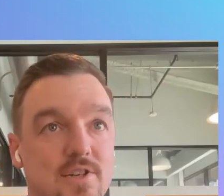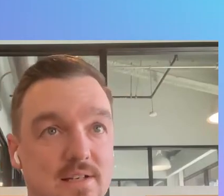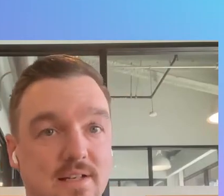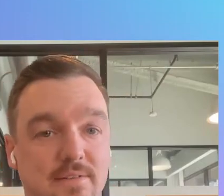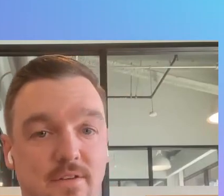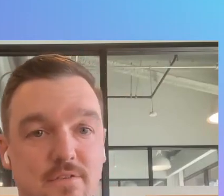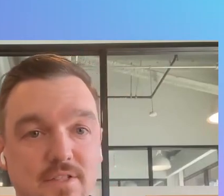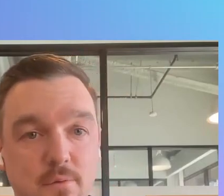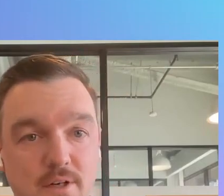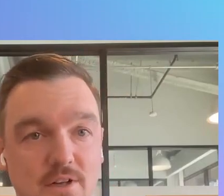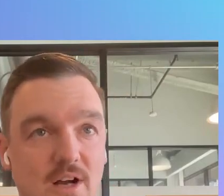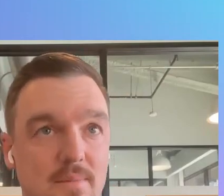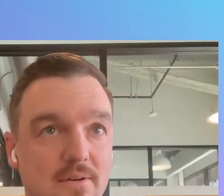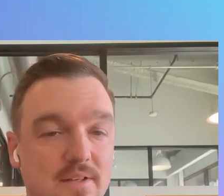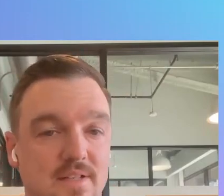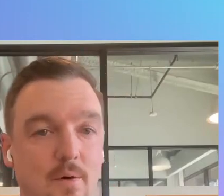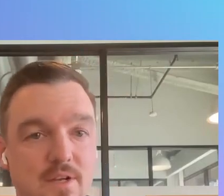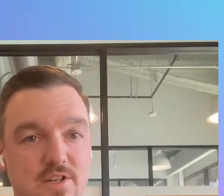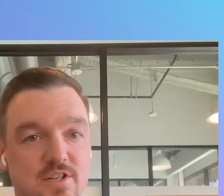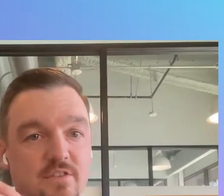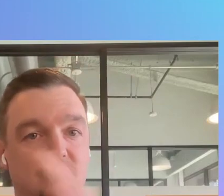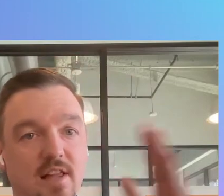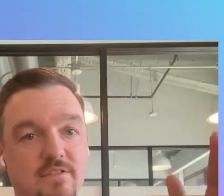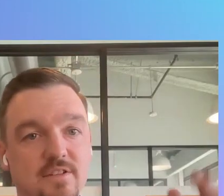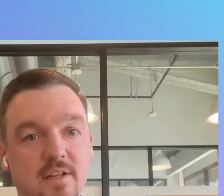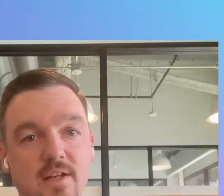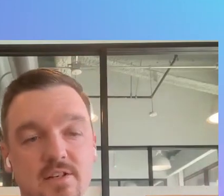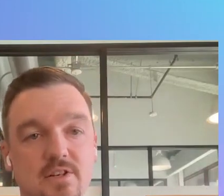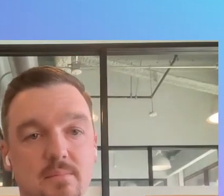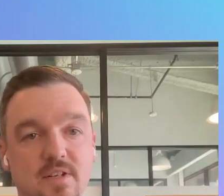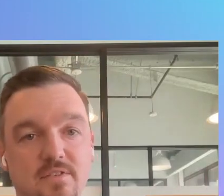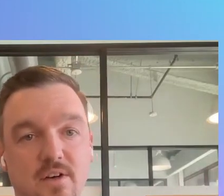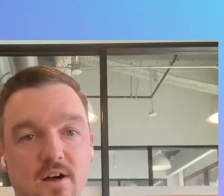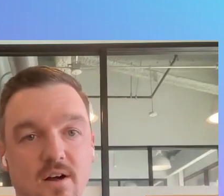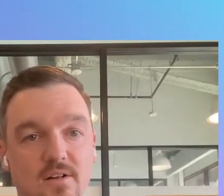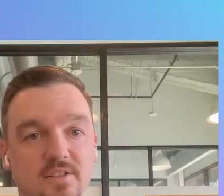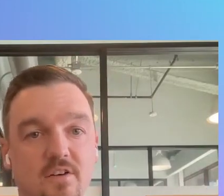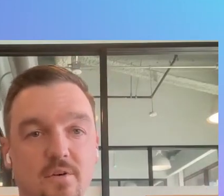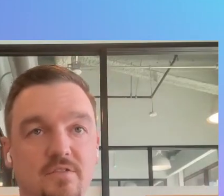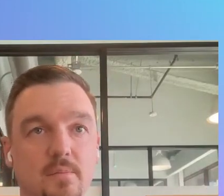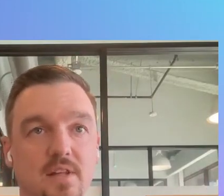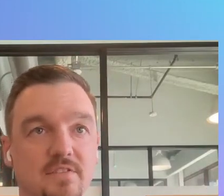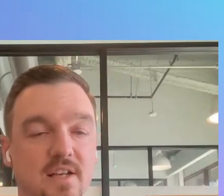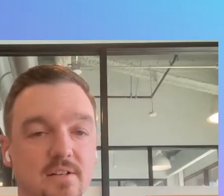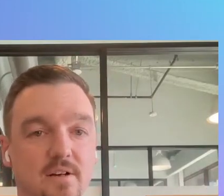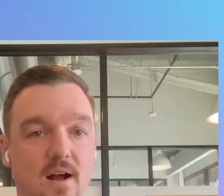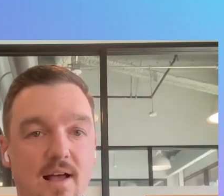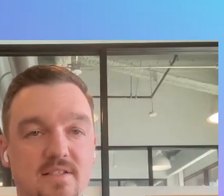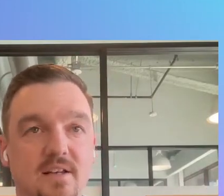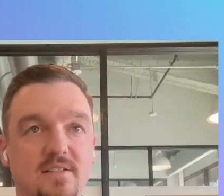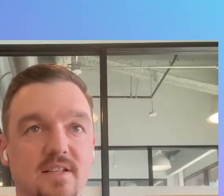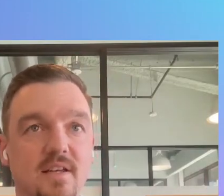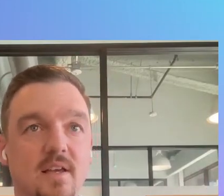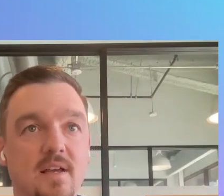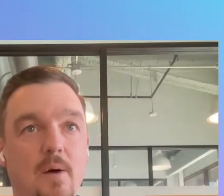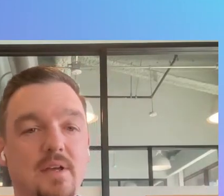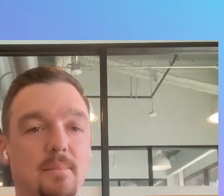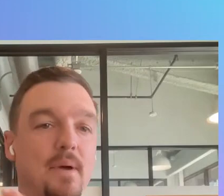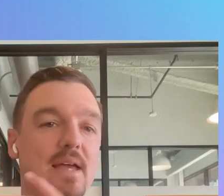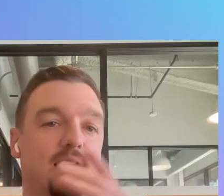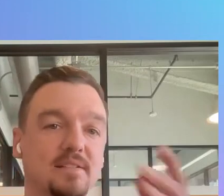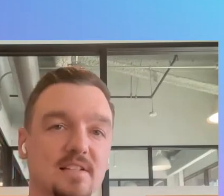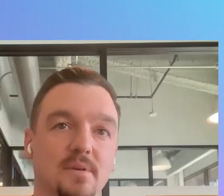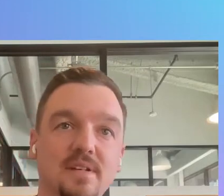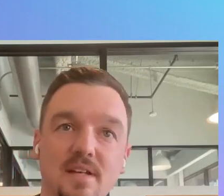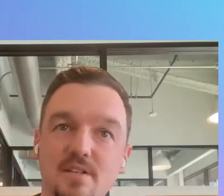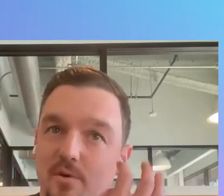little agenda. The first thing we're going to talk about is how we can shift left in terms of our software development lifecycle, or our SDLC, how we can